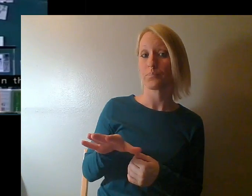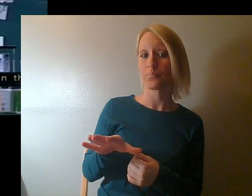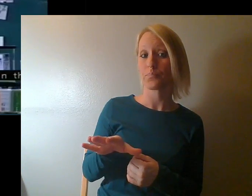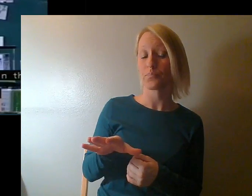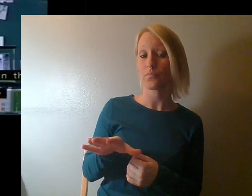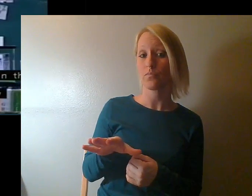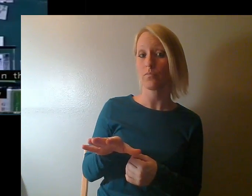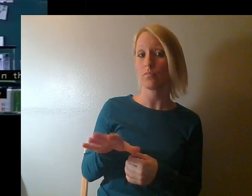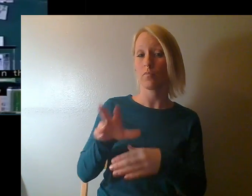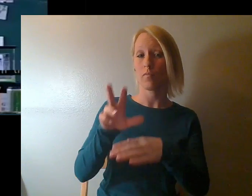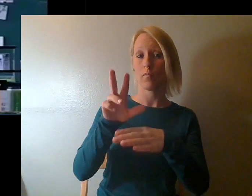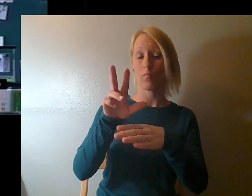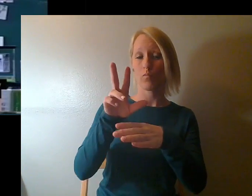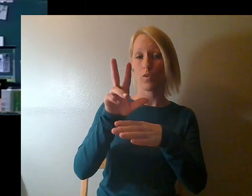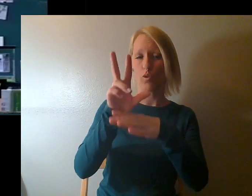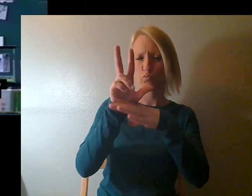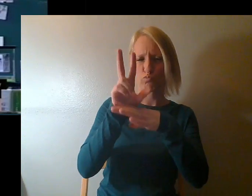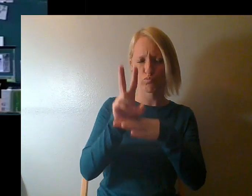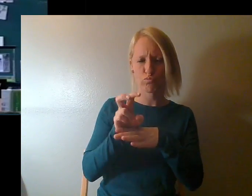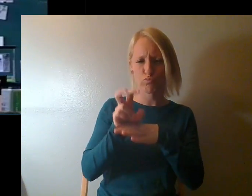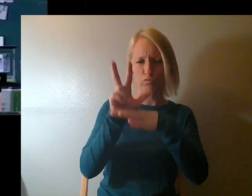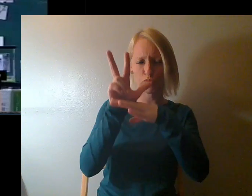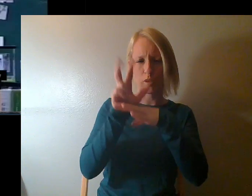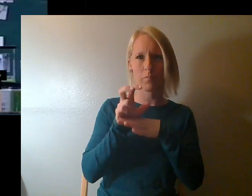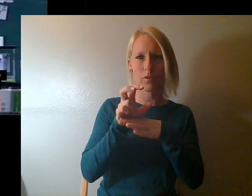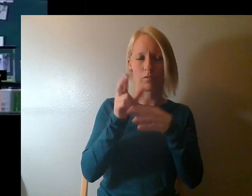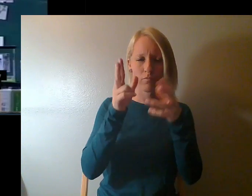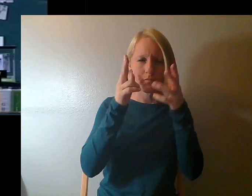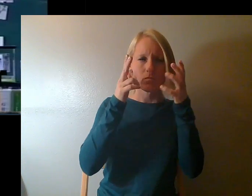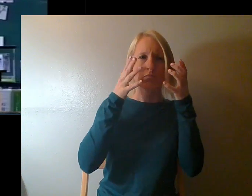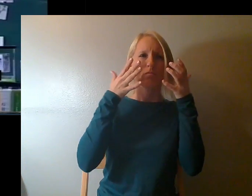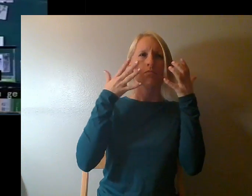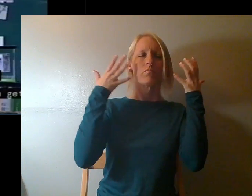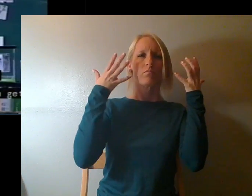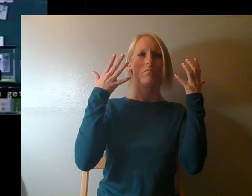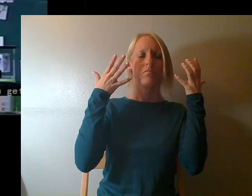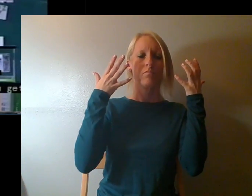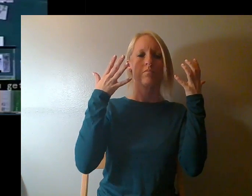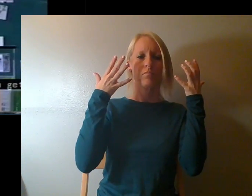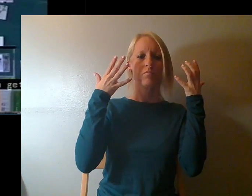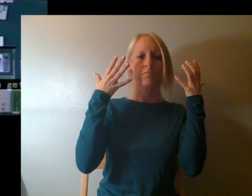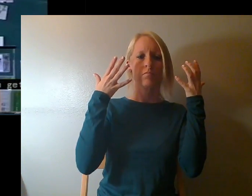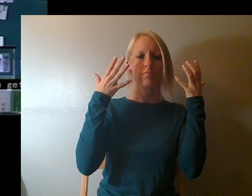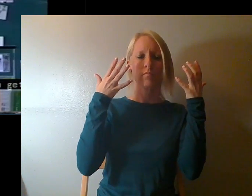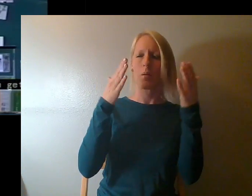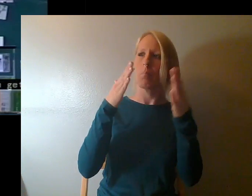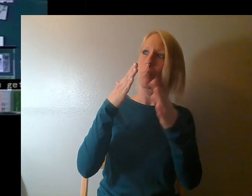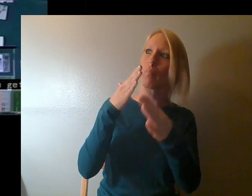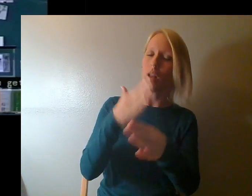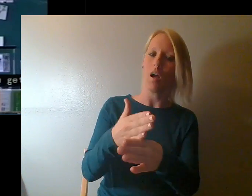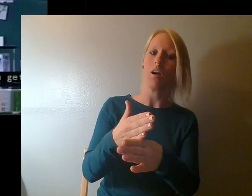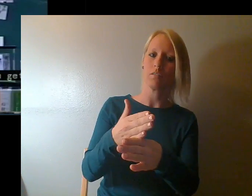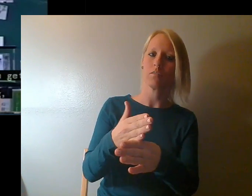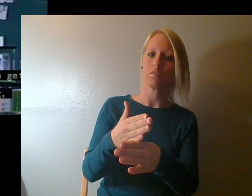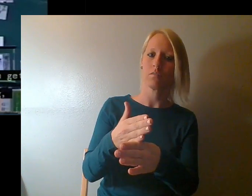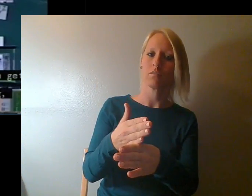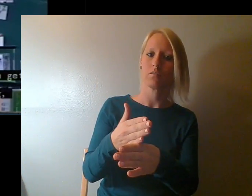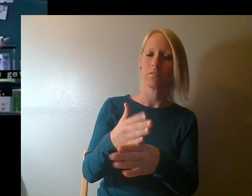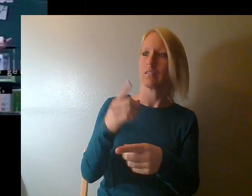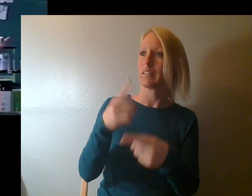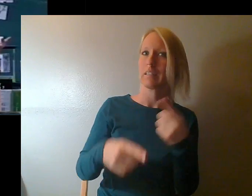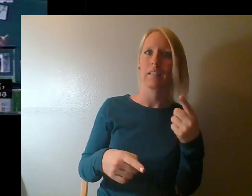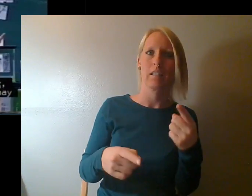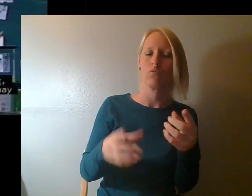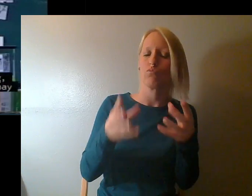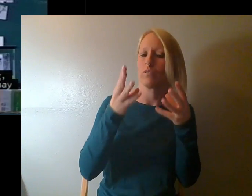if you have a stuffy nose, if you're congested, you're blocking them so nothing can get back to there. All right, in order to smell something, here's